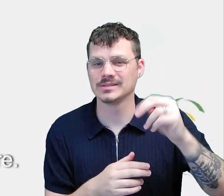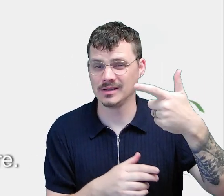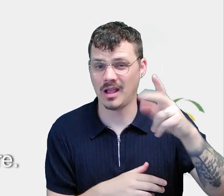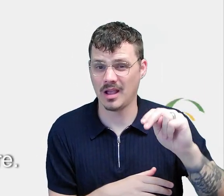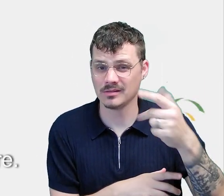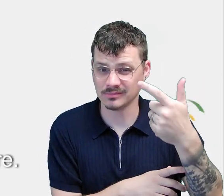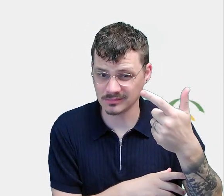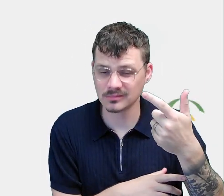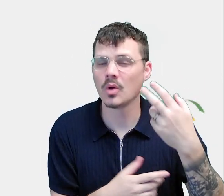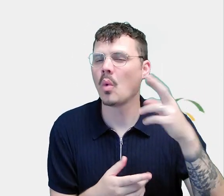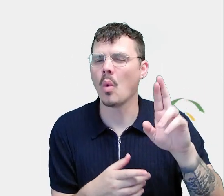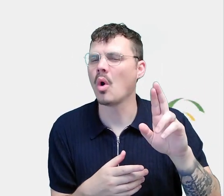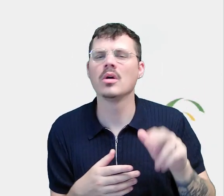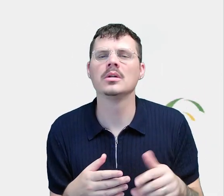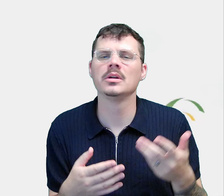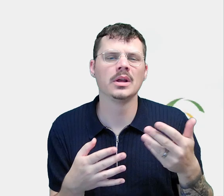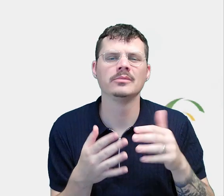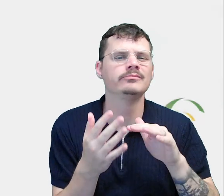something of that nature.